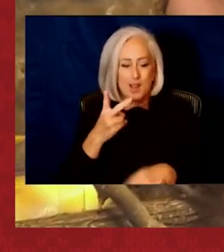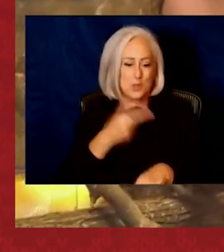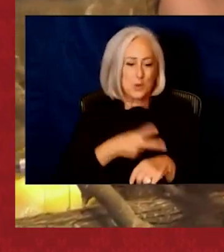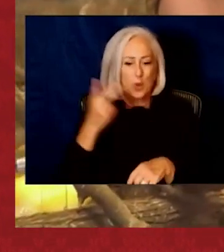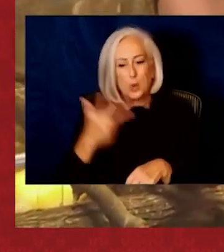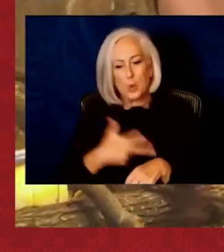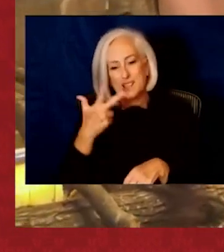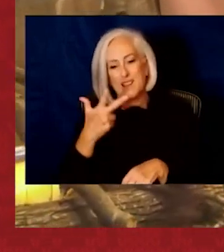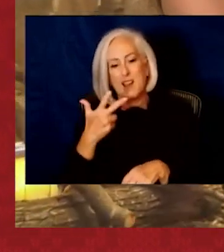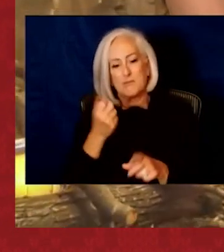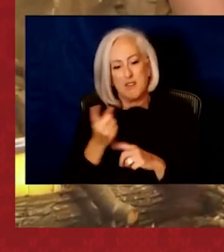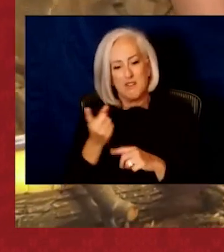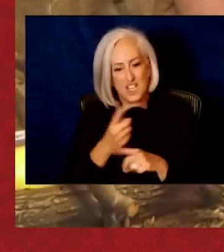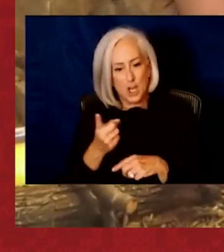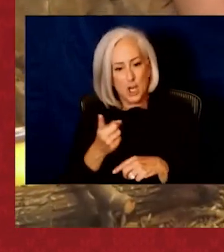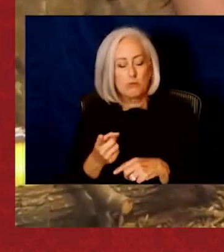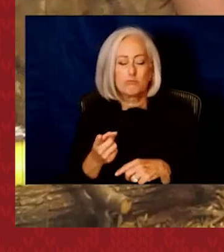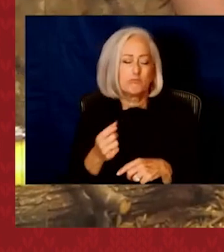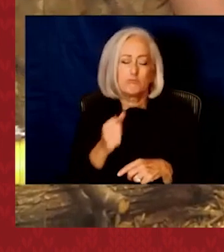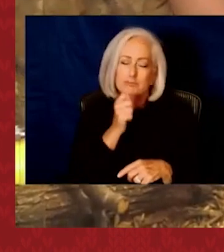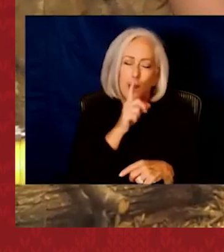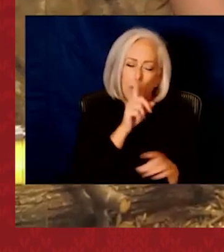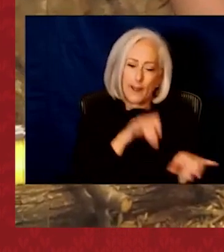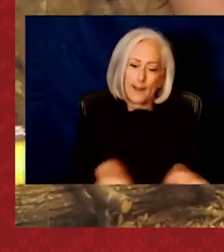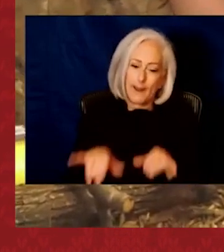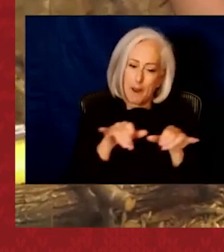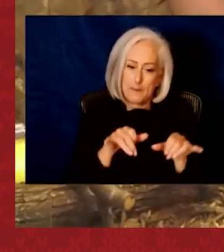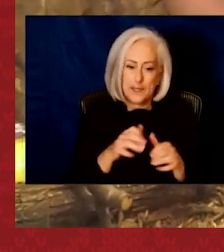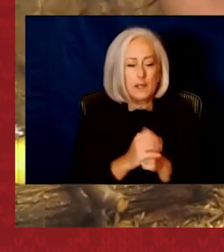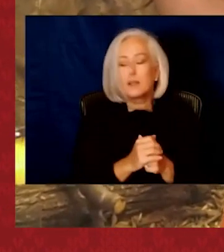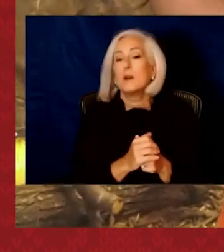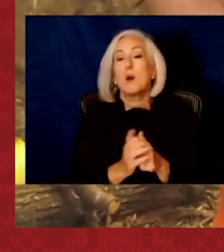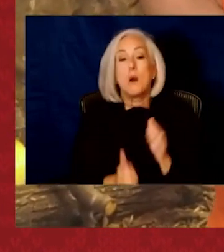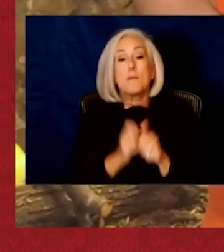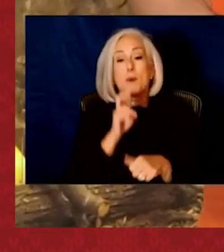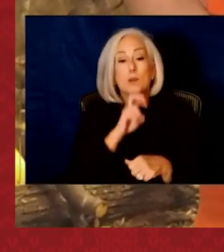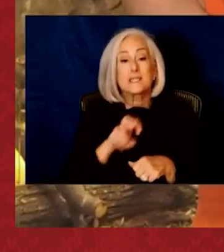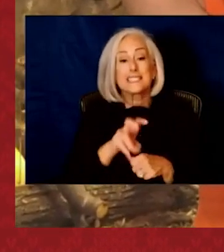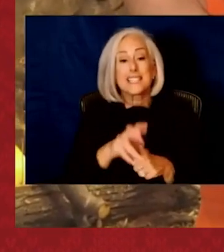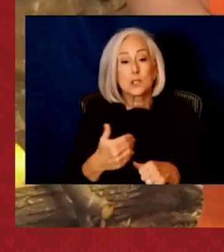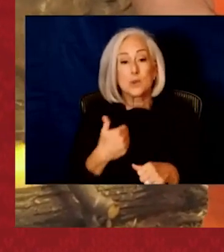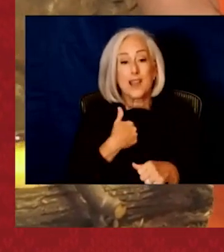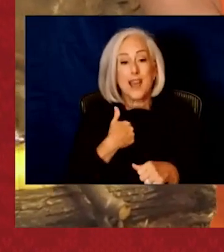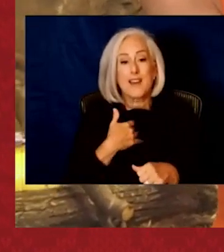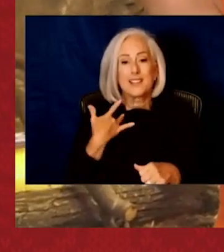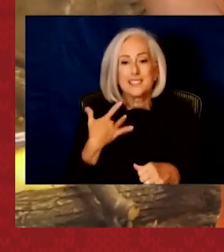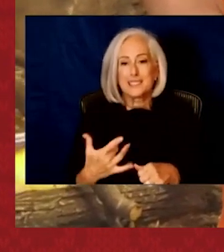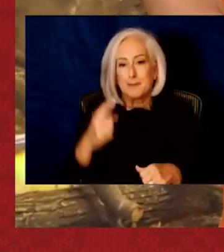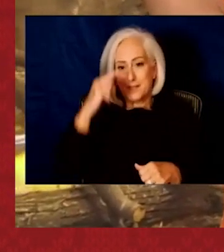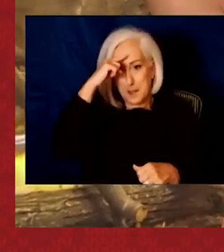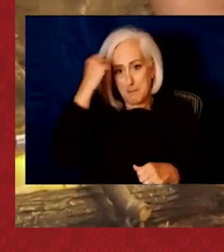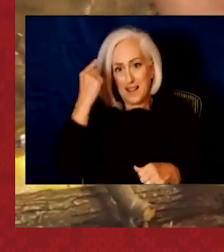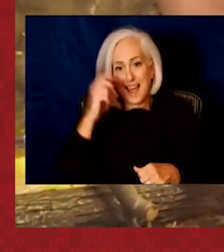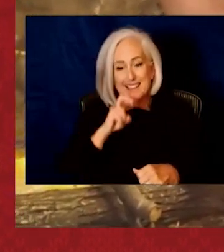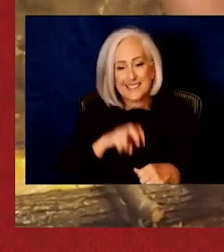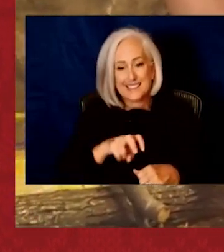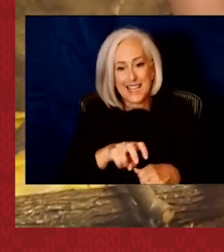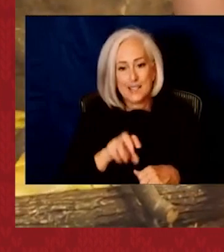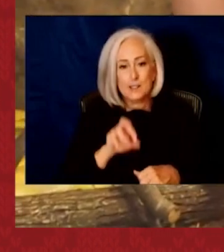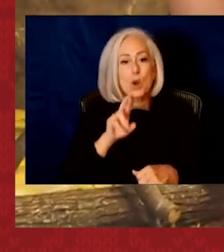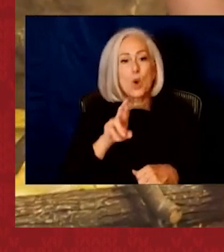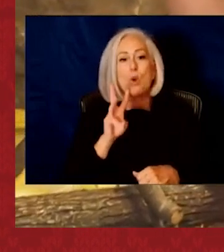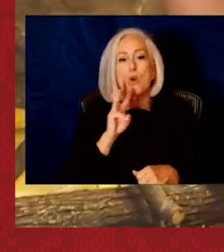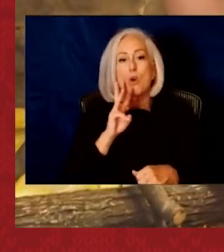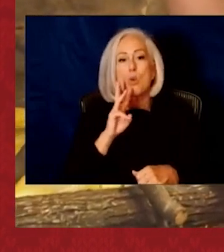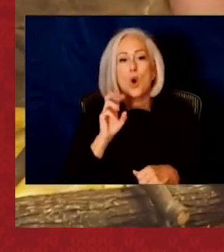but very, very uncommon. Most of the snakes that we have are black snakes or water snakes. And do people